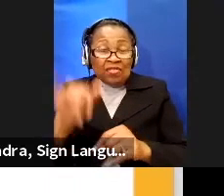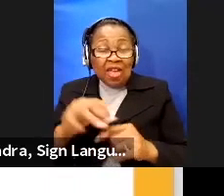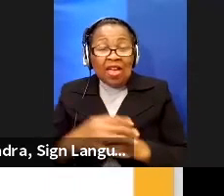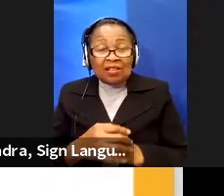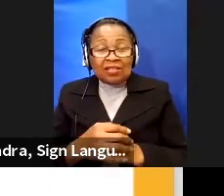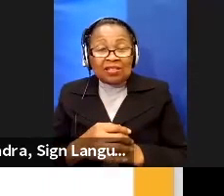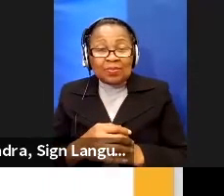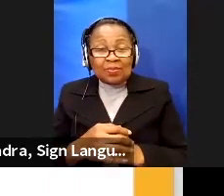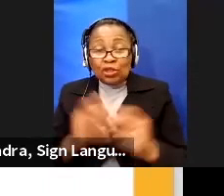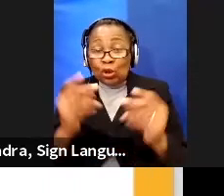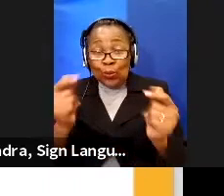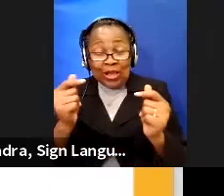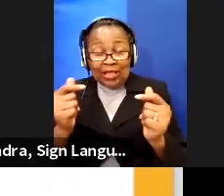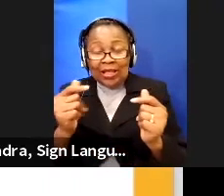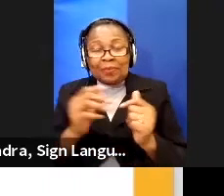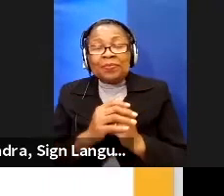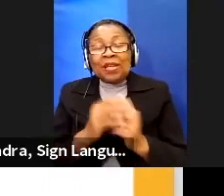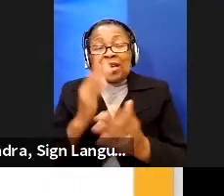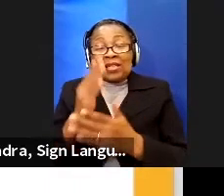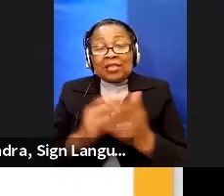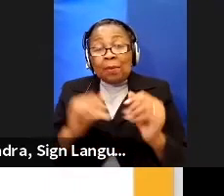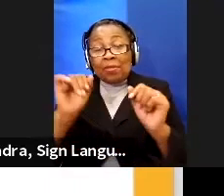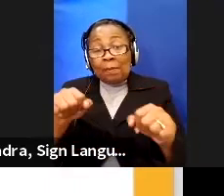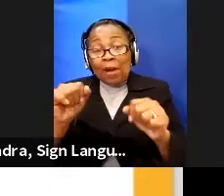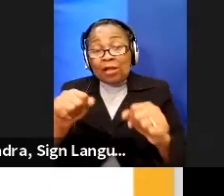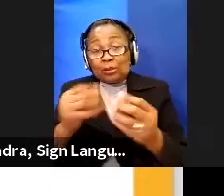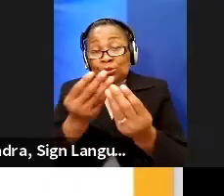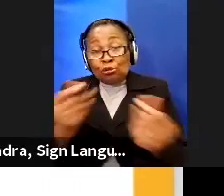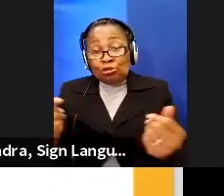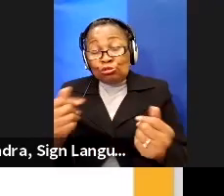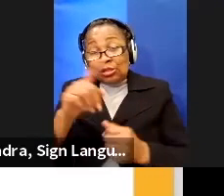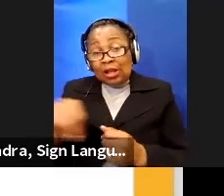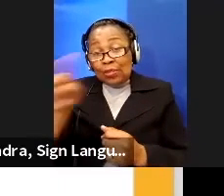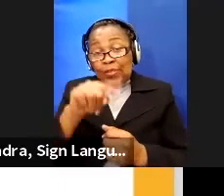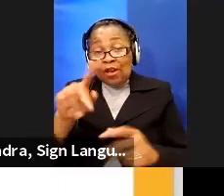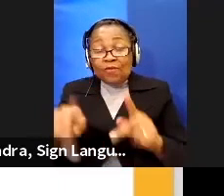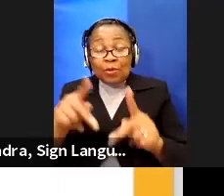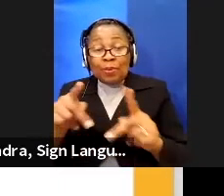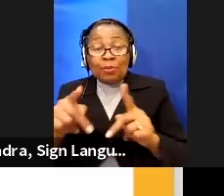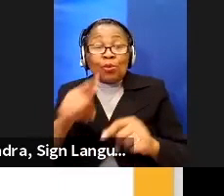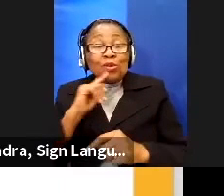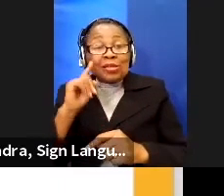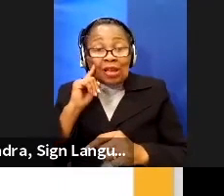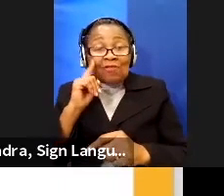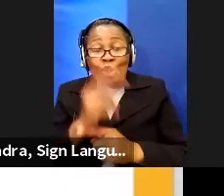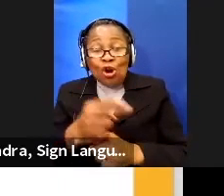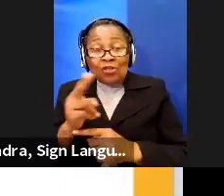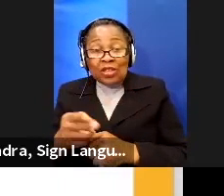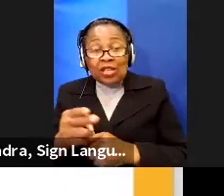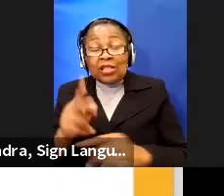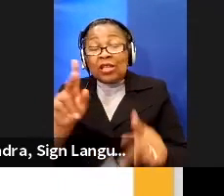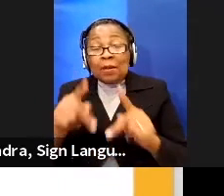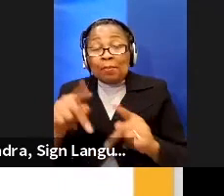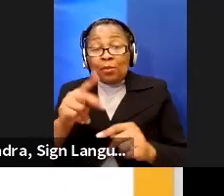So real quickly, some of the possible solutions that are out there for people that are deaf or hard of hearing. So for people that are